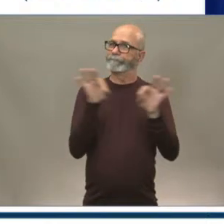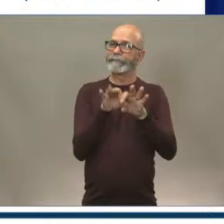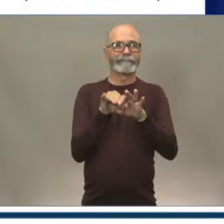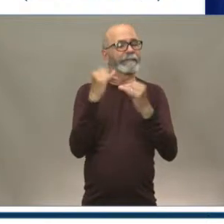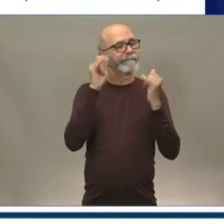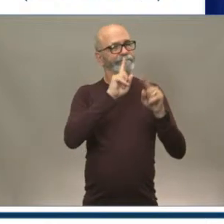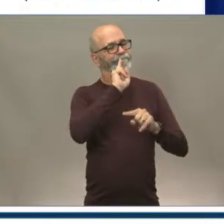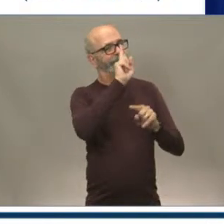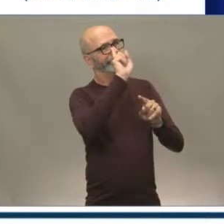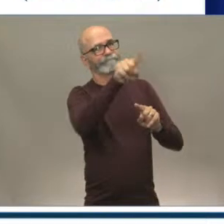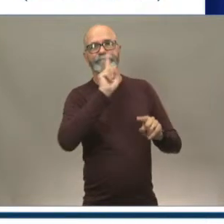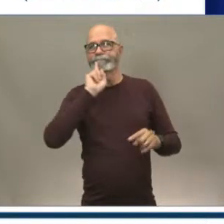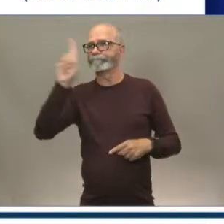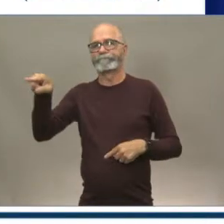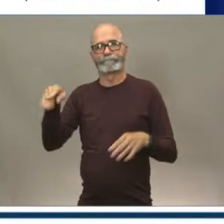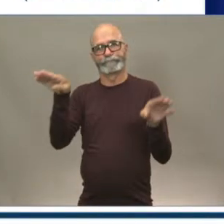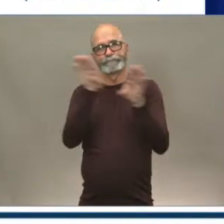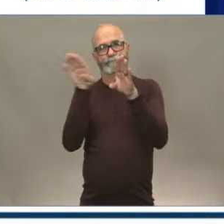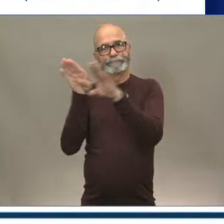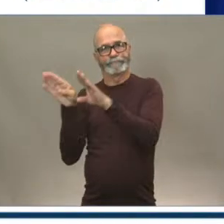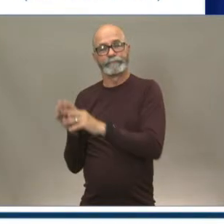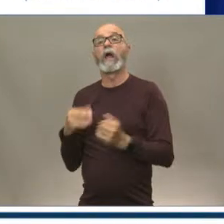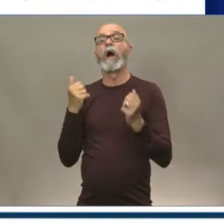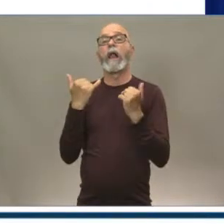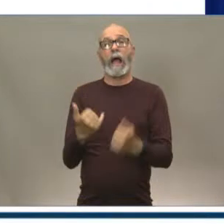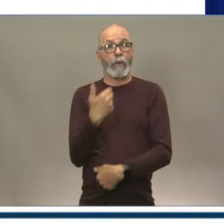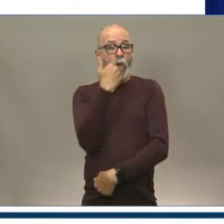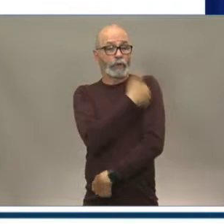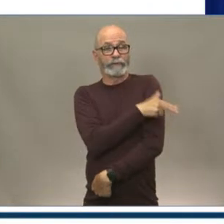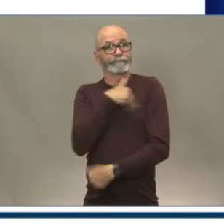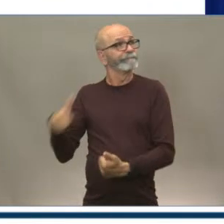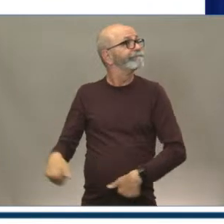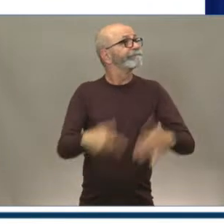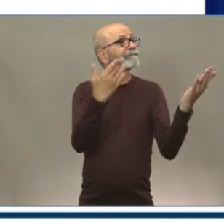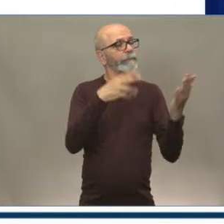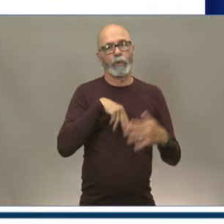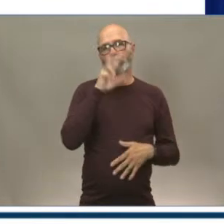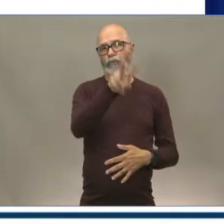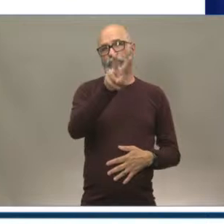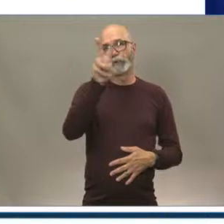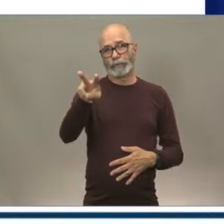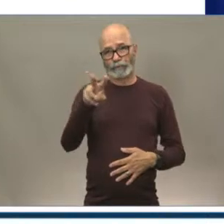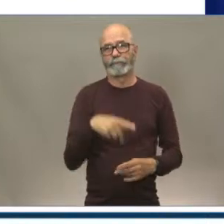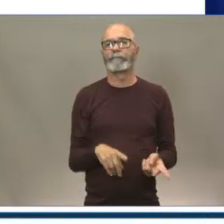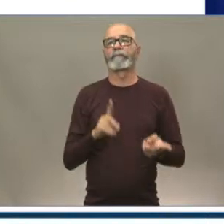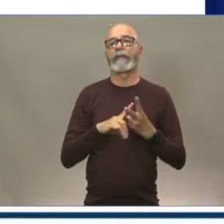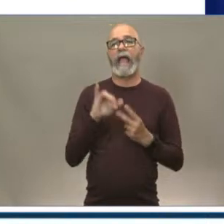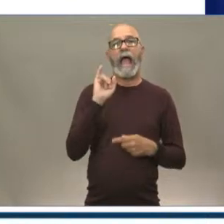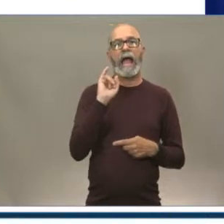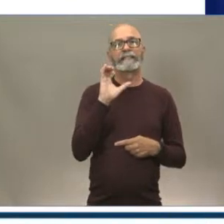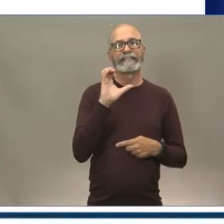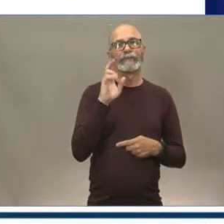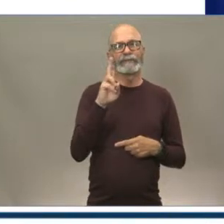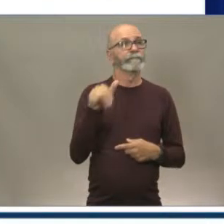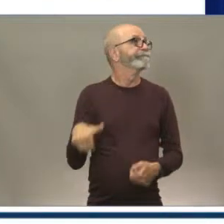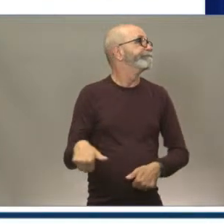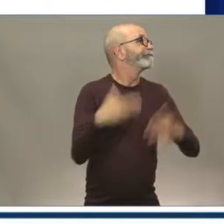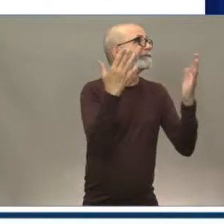We have 22 people in the hospital and 5 patients in the ICU. That means we